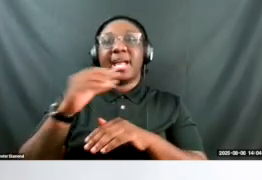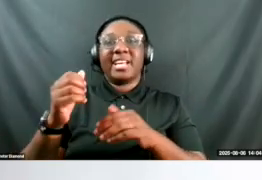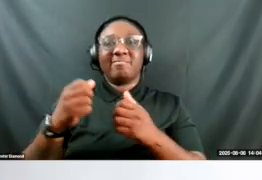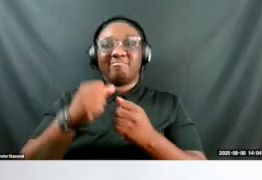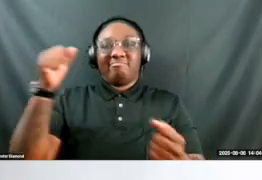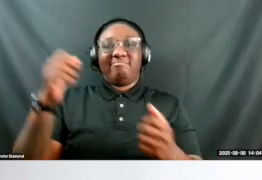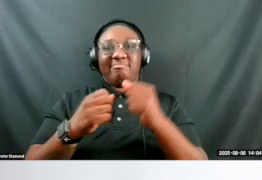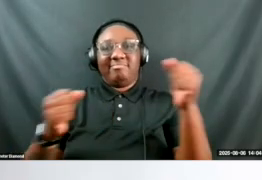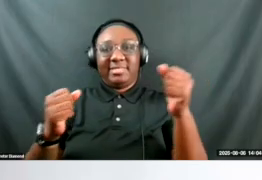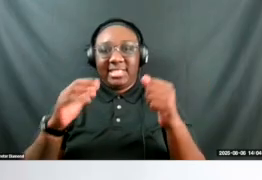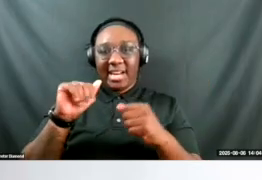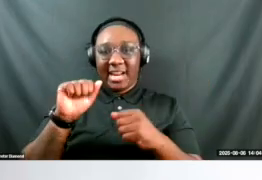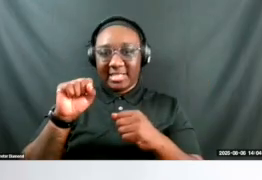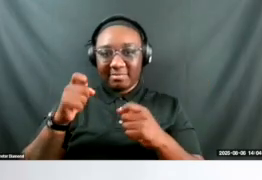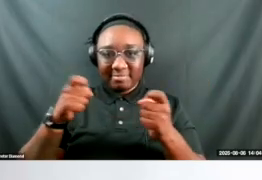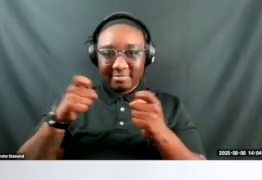what applicants need,